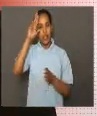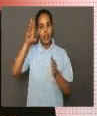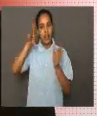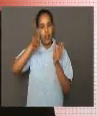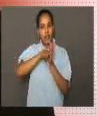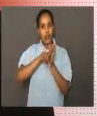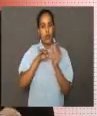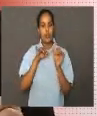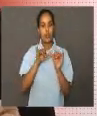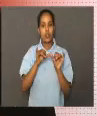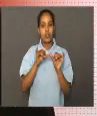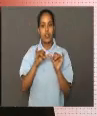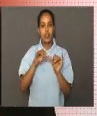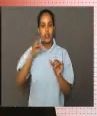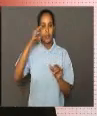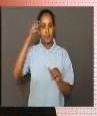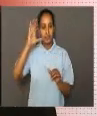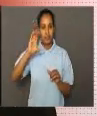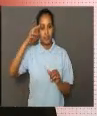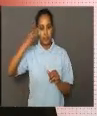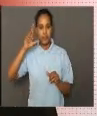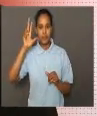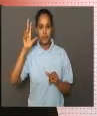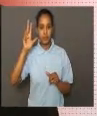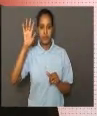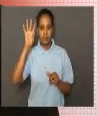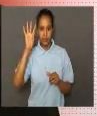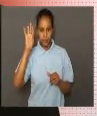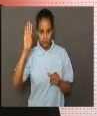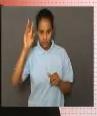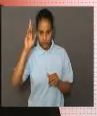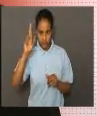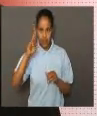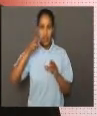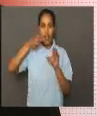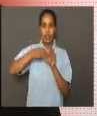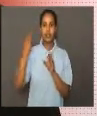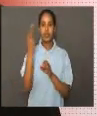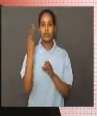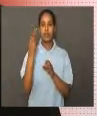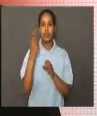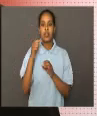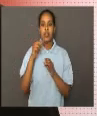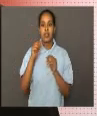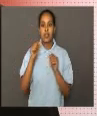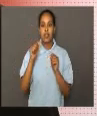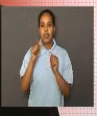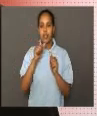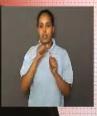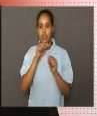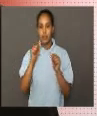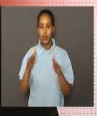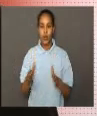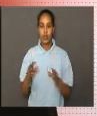law constant of methyl bromide, a gas used as a soil